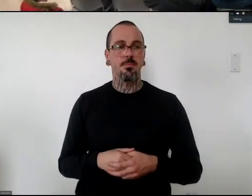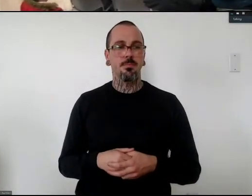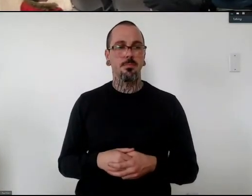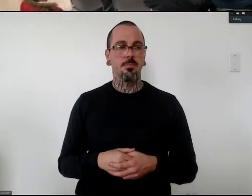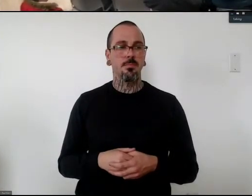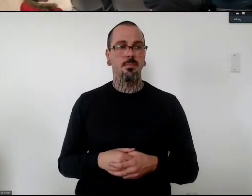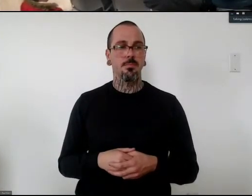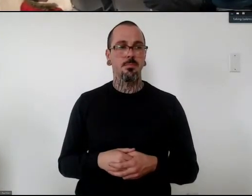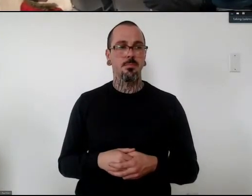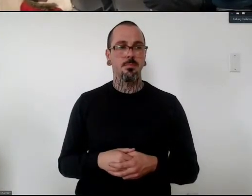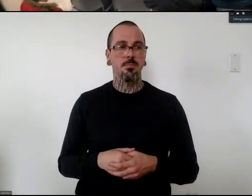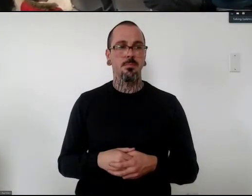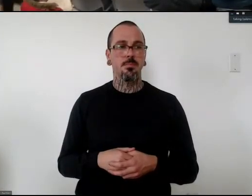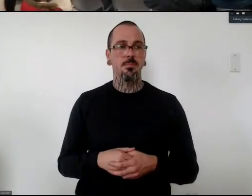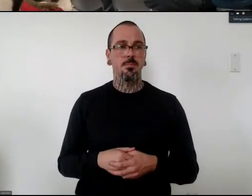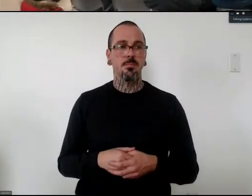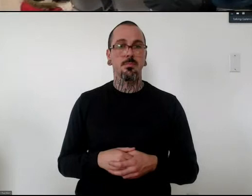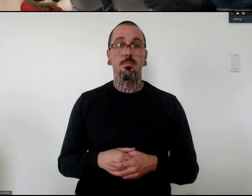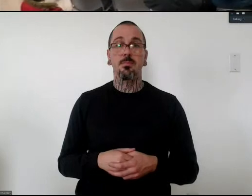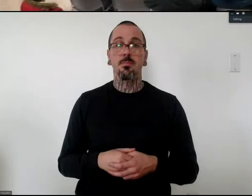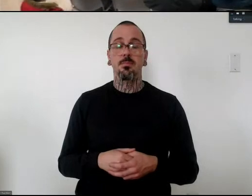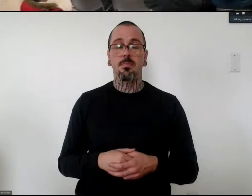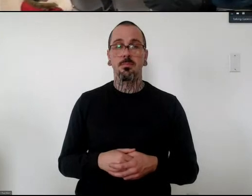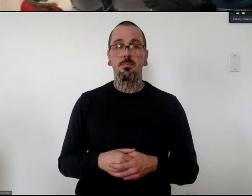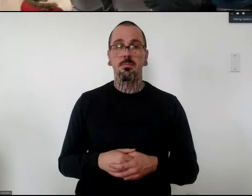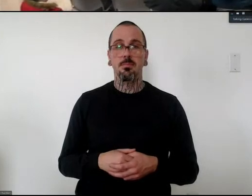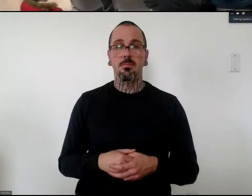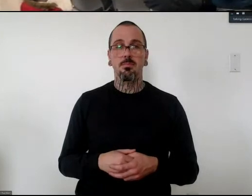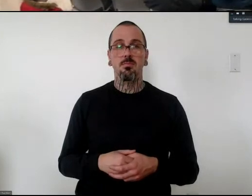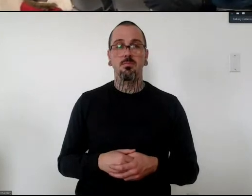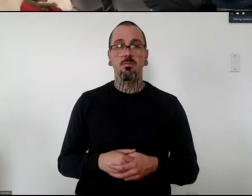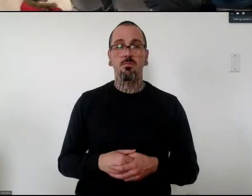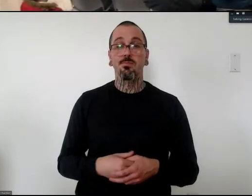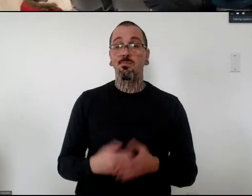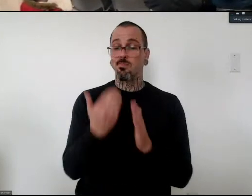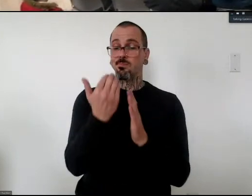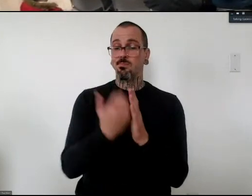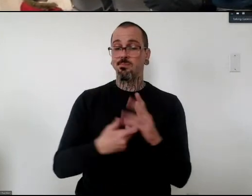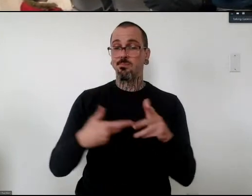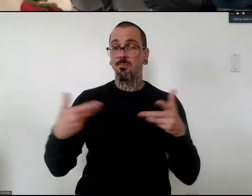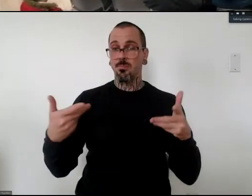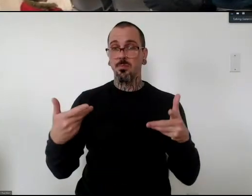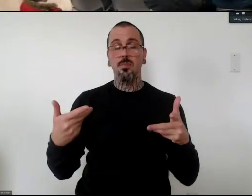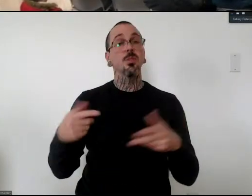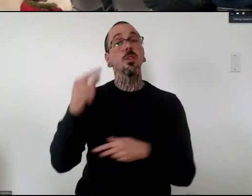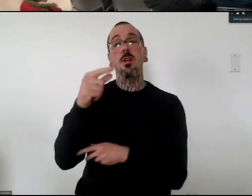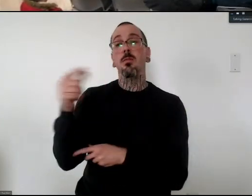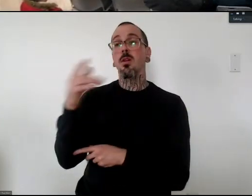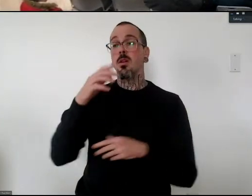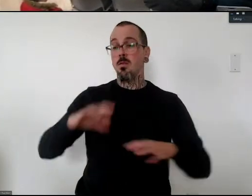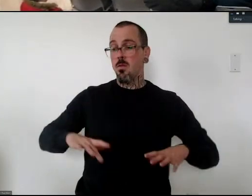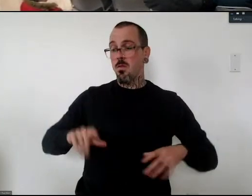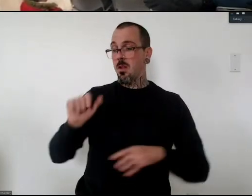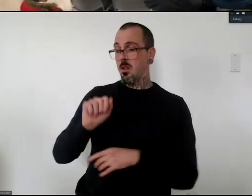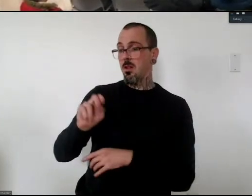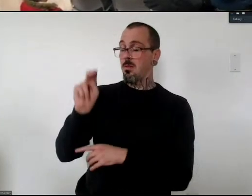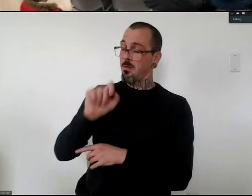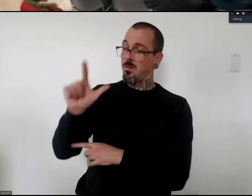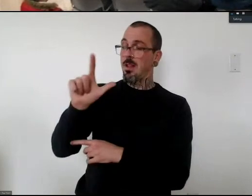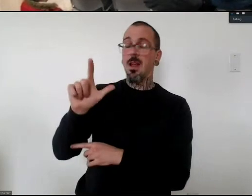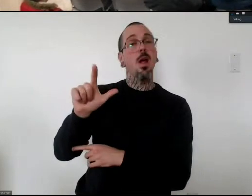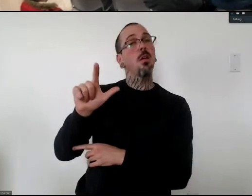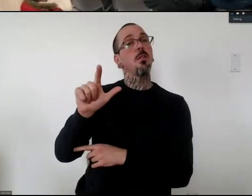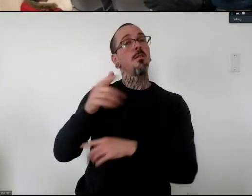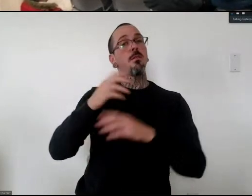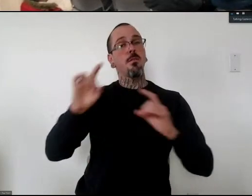The proclamation reads, "Whereas the Government of Newfoundland and Labrador's violence prevention work is based on a vision that